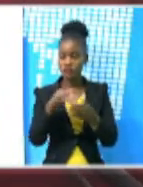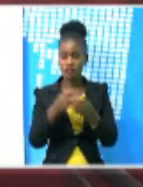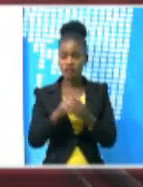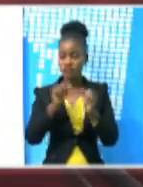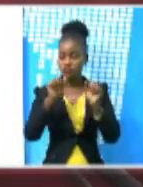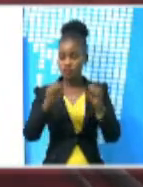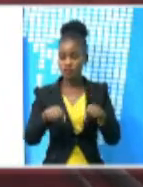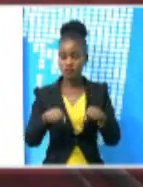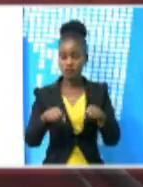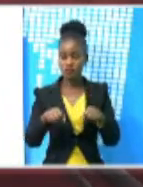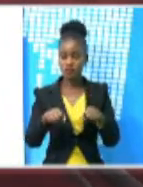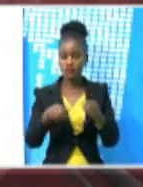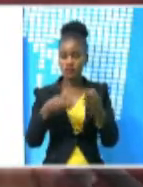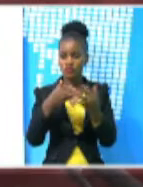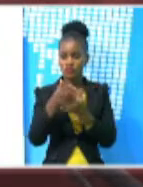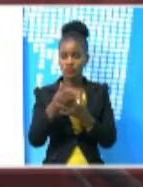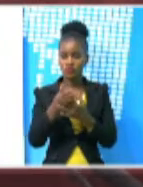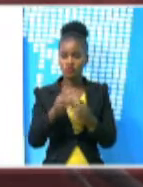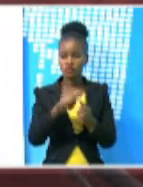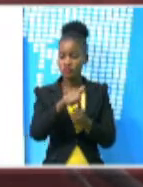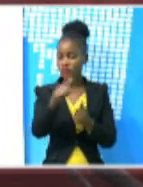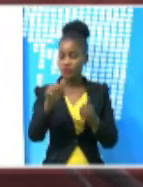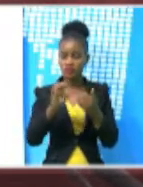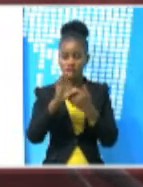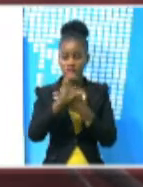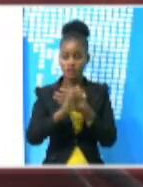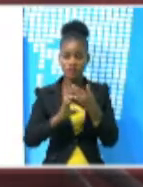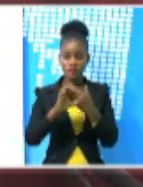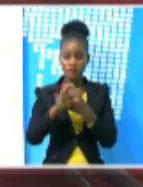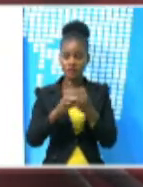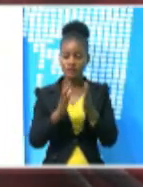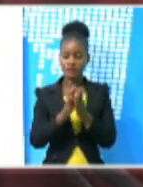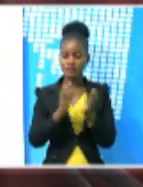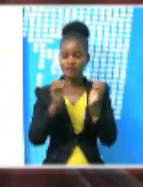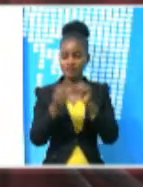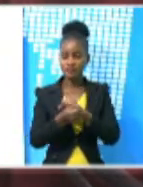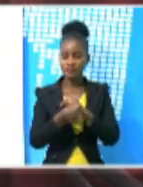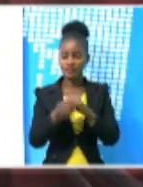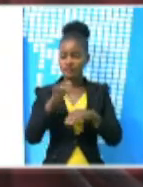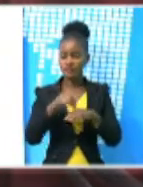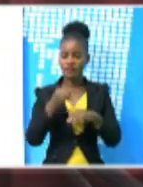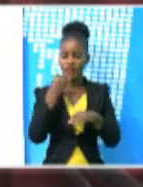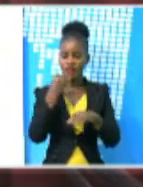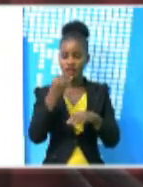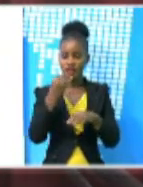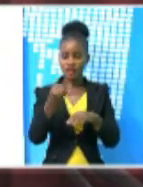freely to the other countries and vice versa.